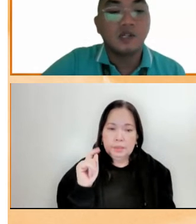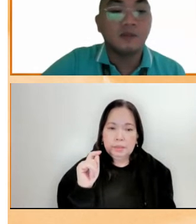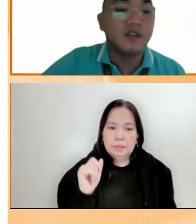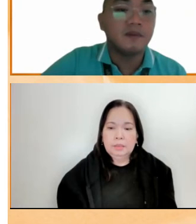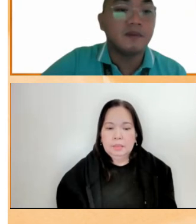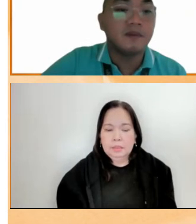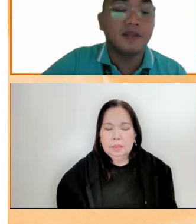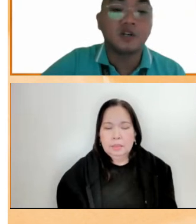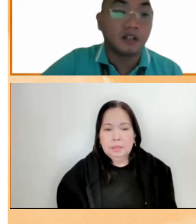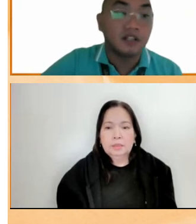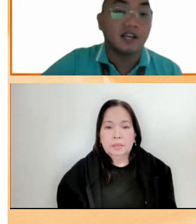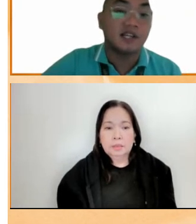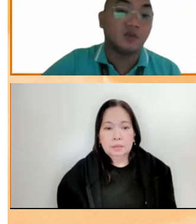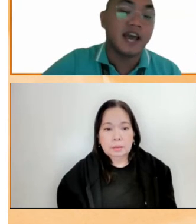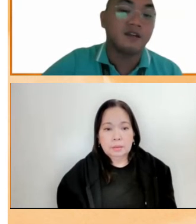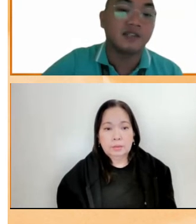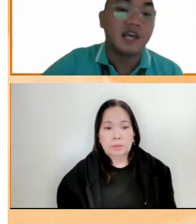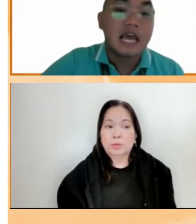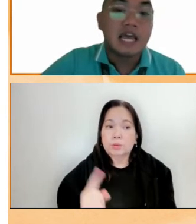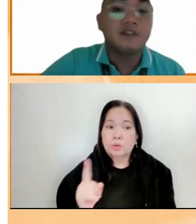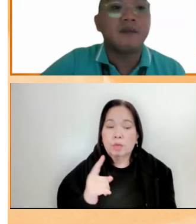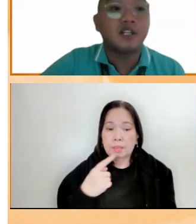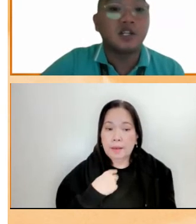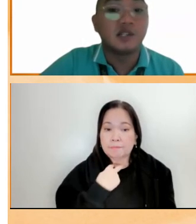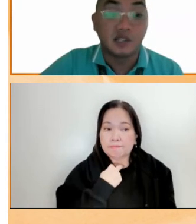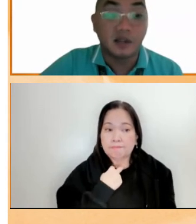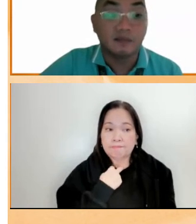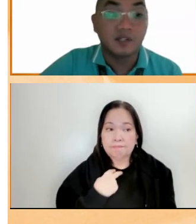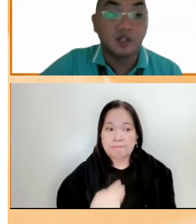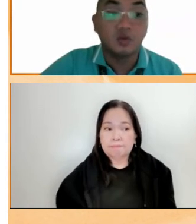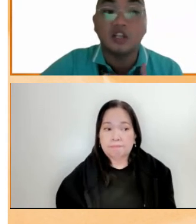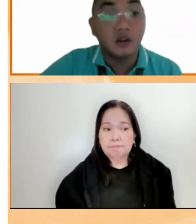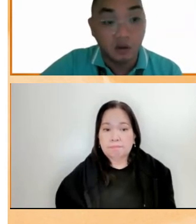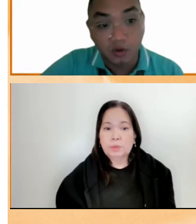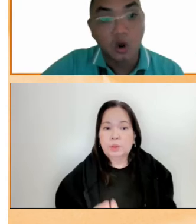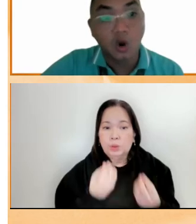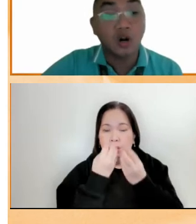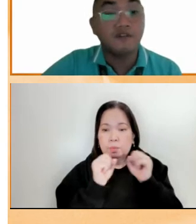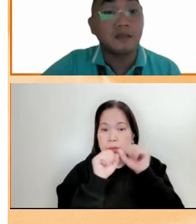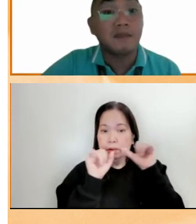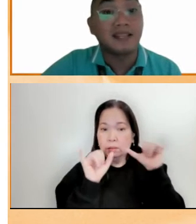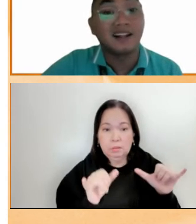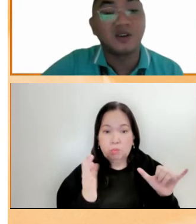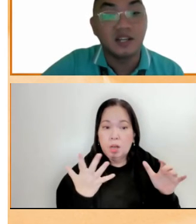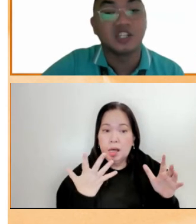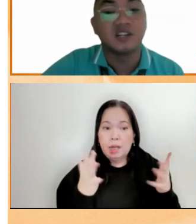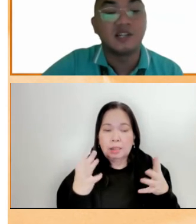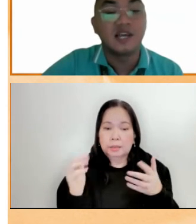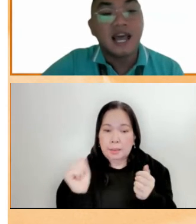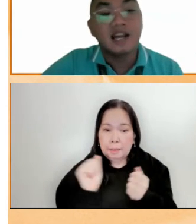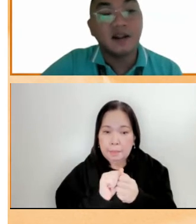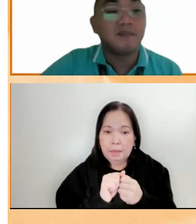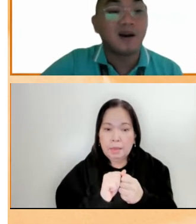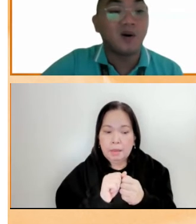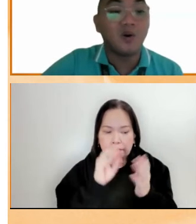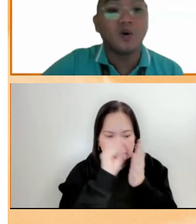So some of the implementation bottlenecks that we have is information systems do not include or reflect mental health